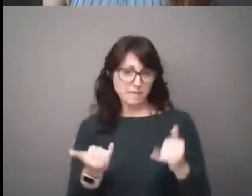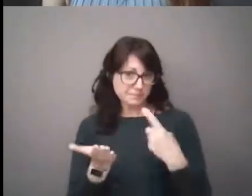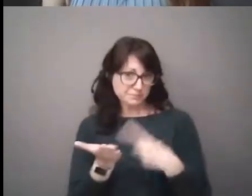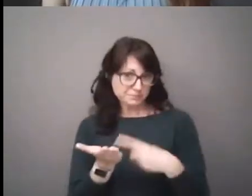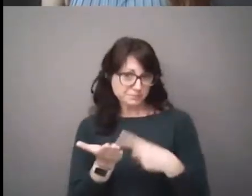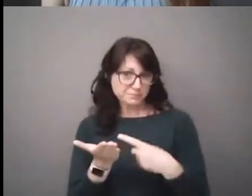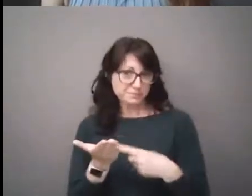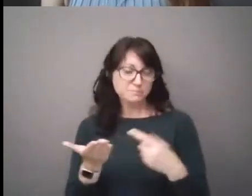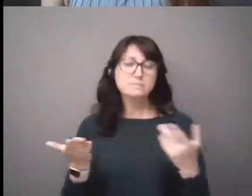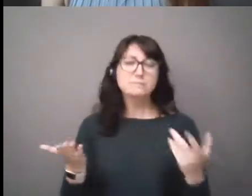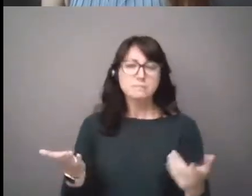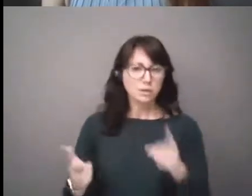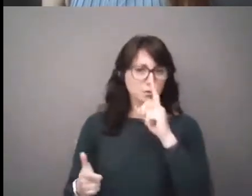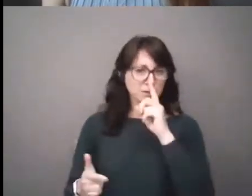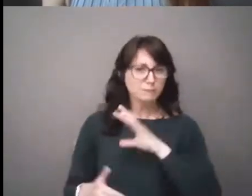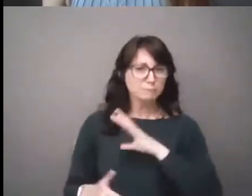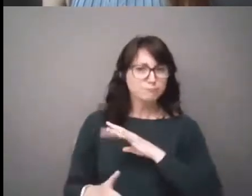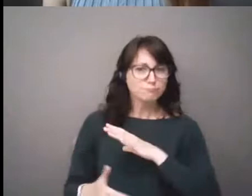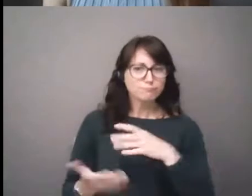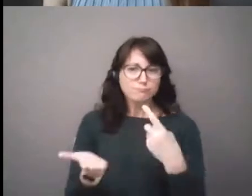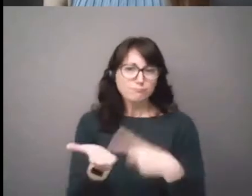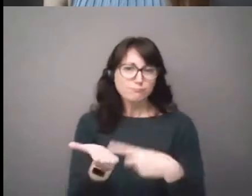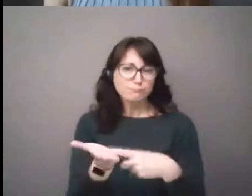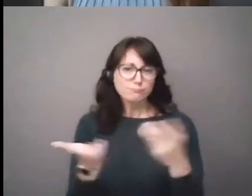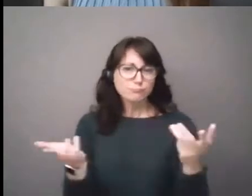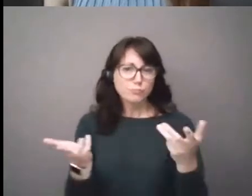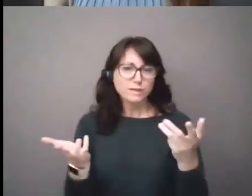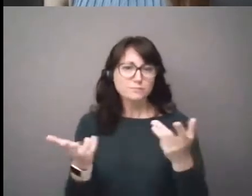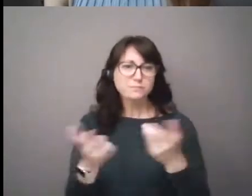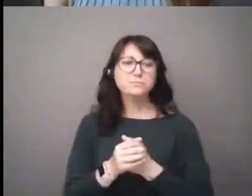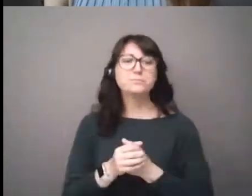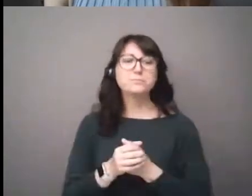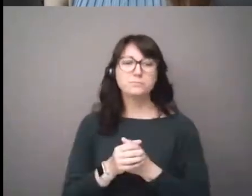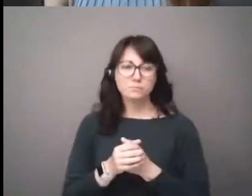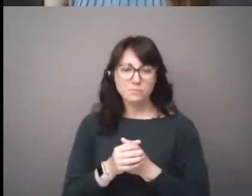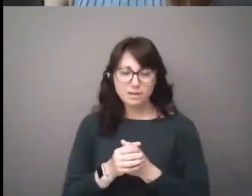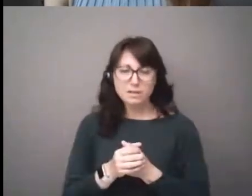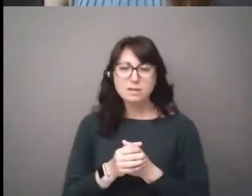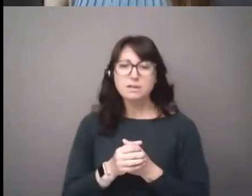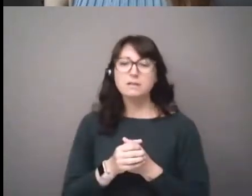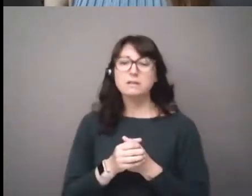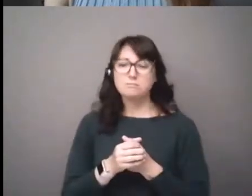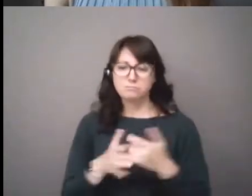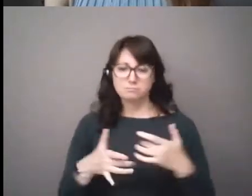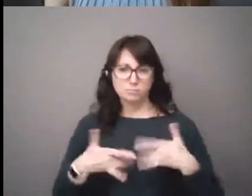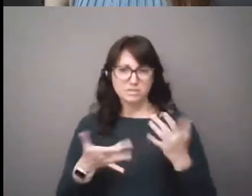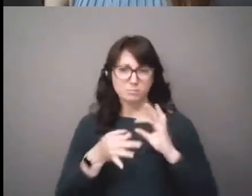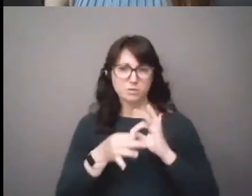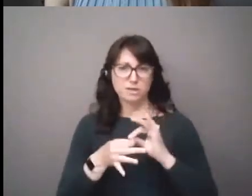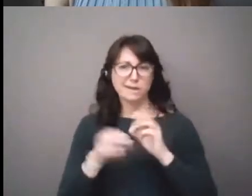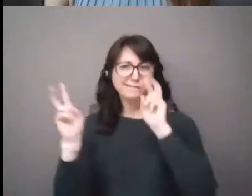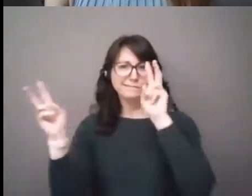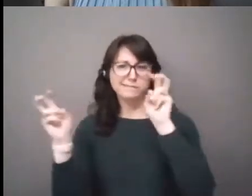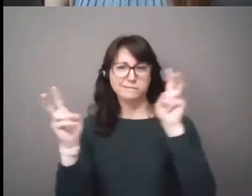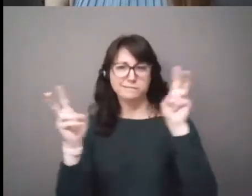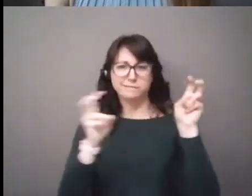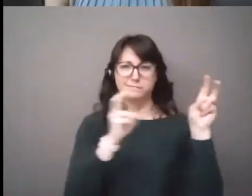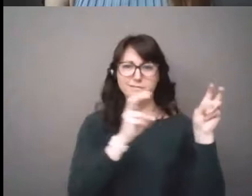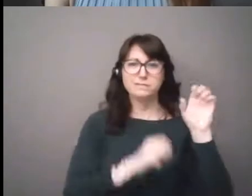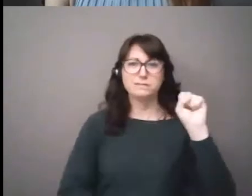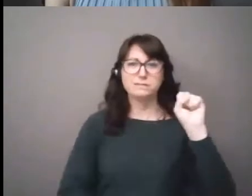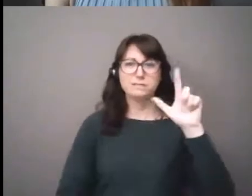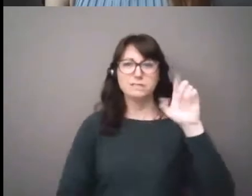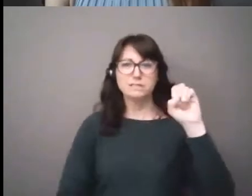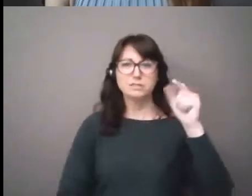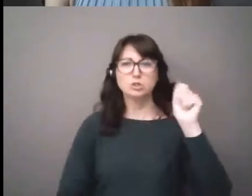conversation, I'd really like to talk about what's happening with slogans. We're